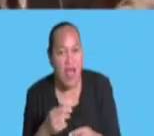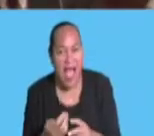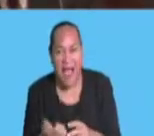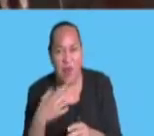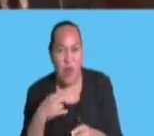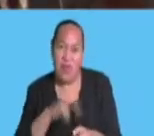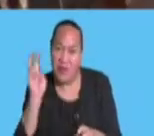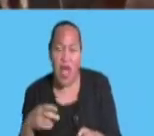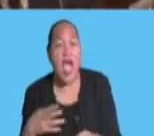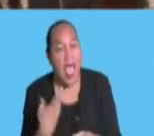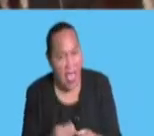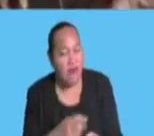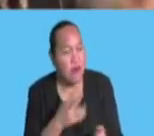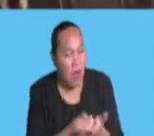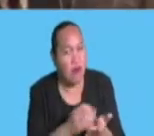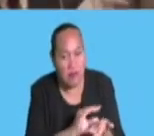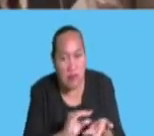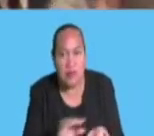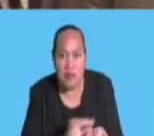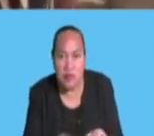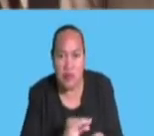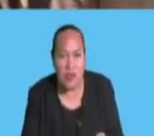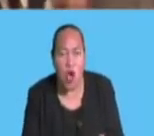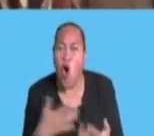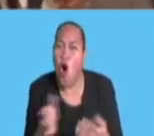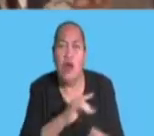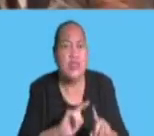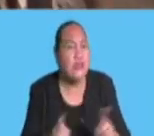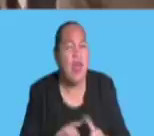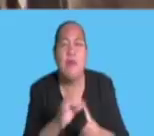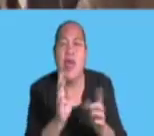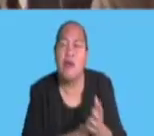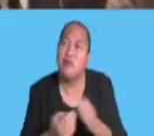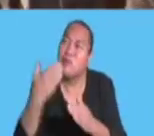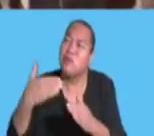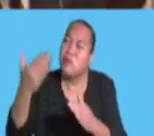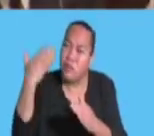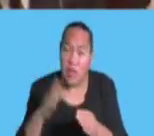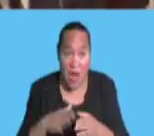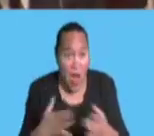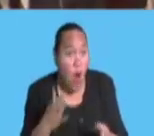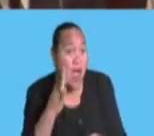the military people who came into government, prime ministers, they did not do anything until